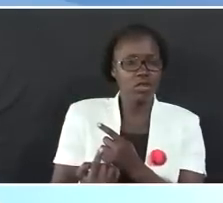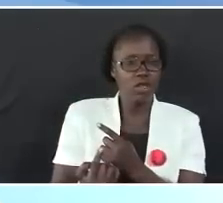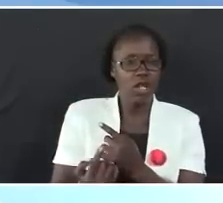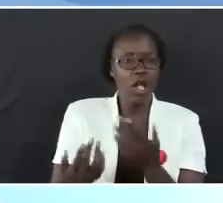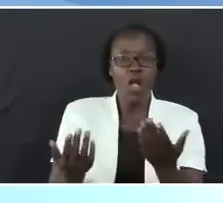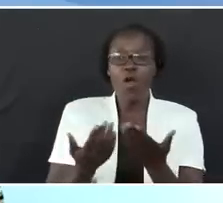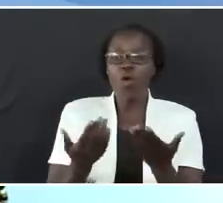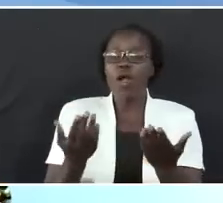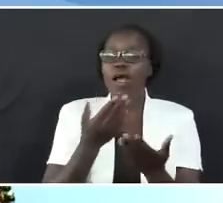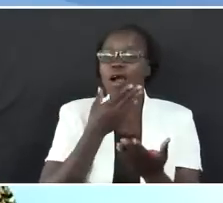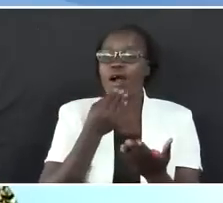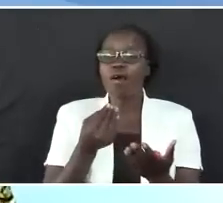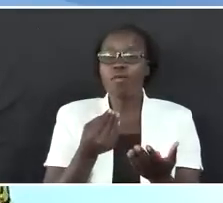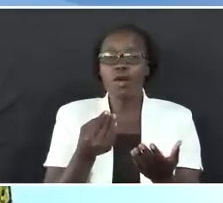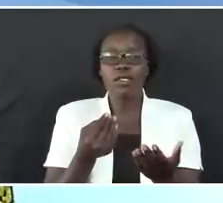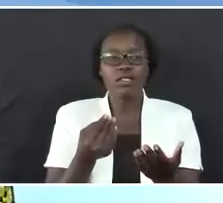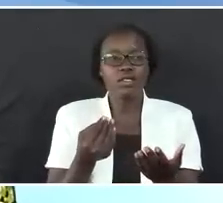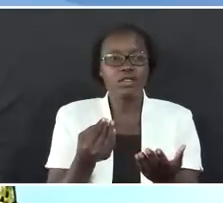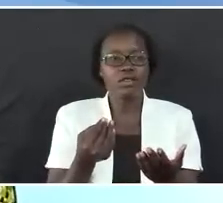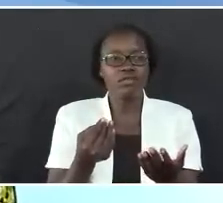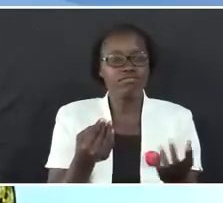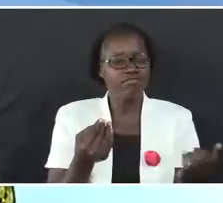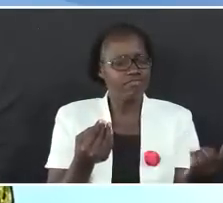Where am I at the moment?